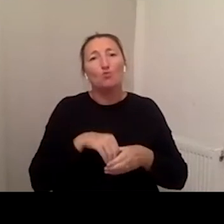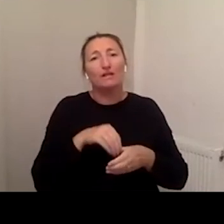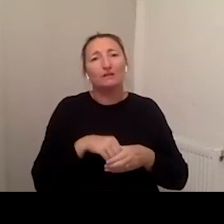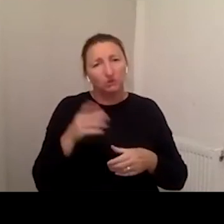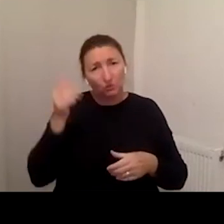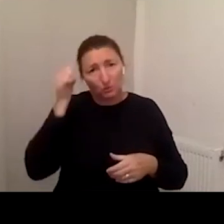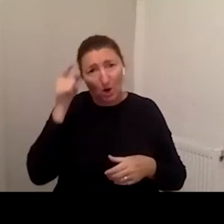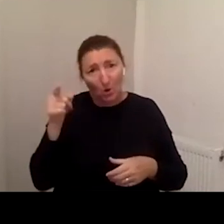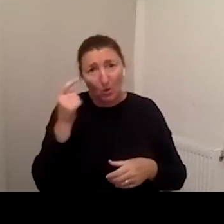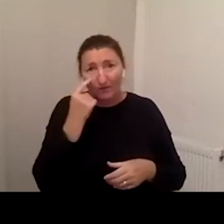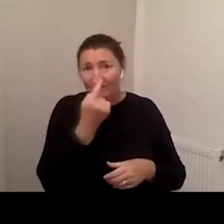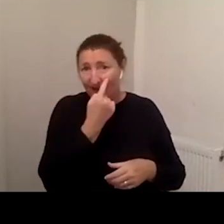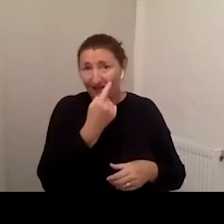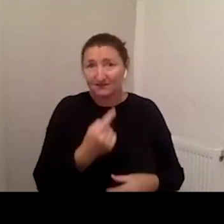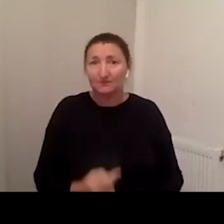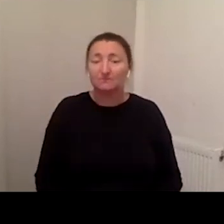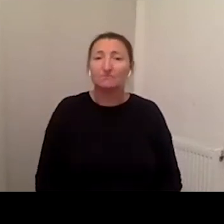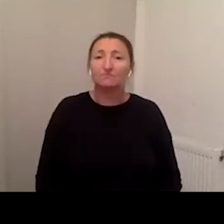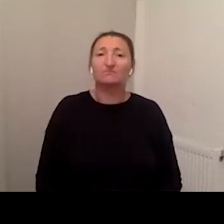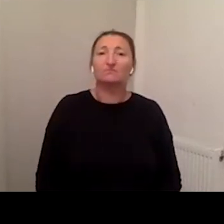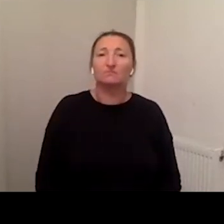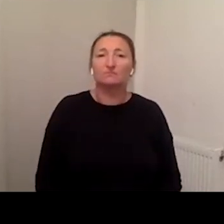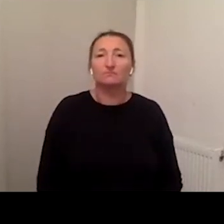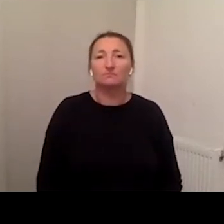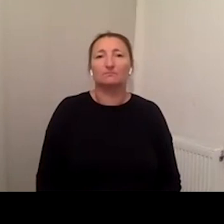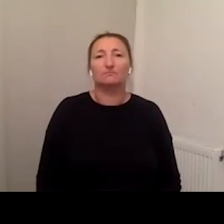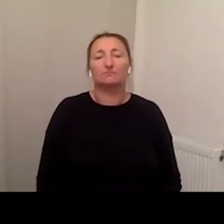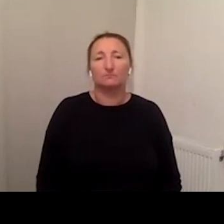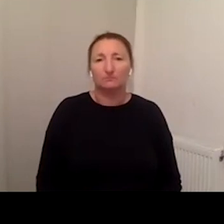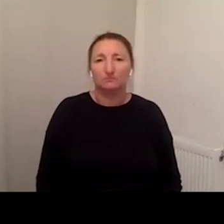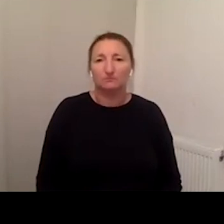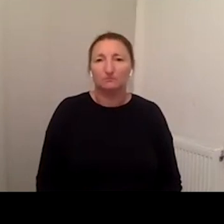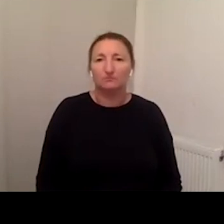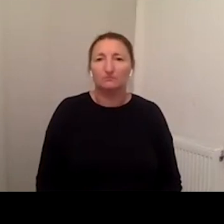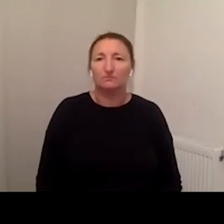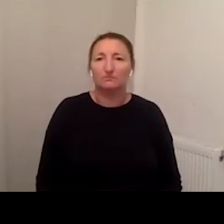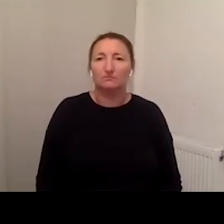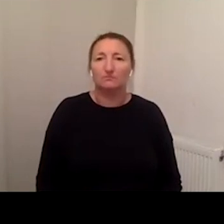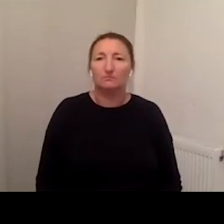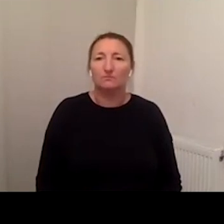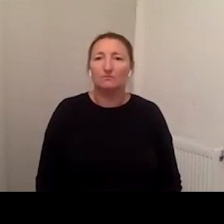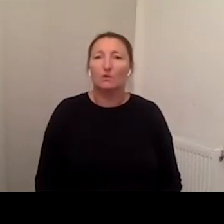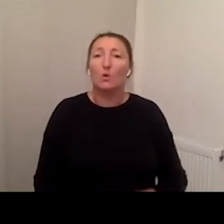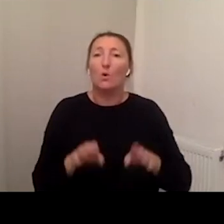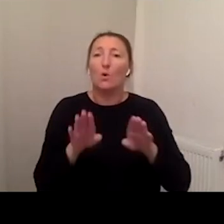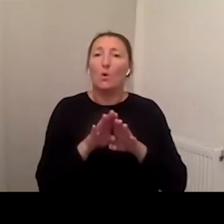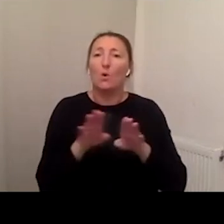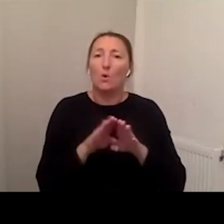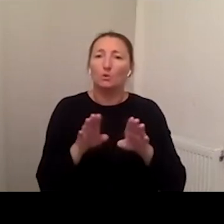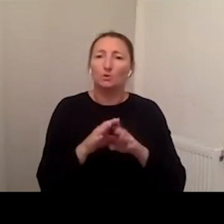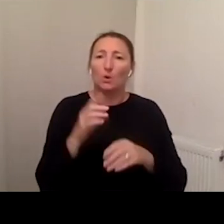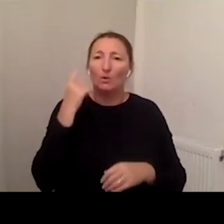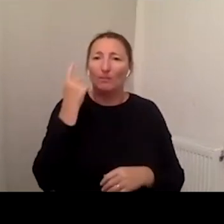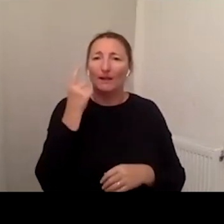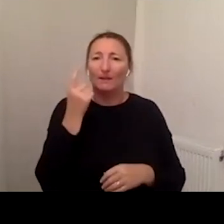fingertips. Otherwise, maybe that one's, oh, you maybe do. But more to that, the more conceptual question for us to all also think with is,